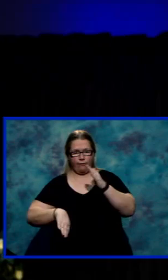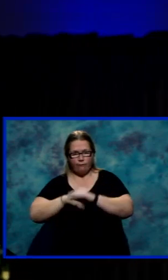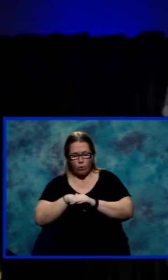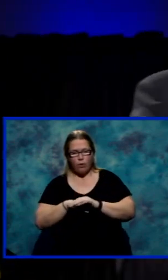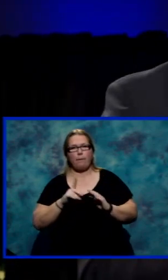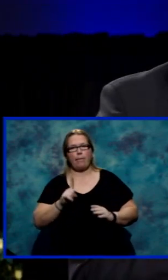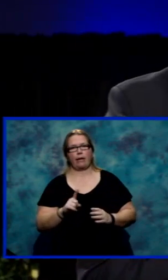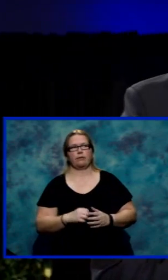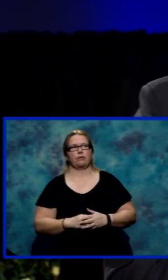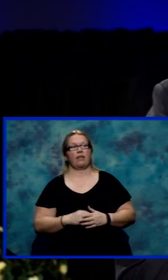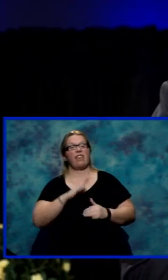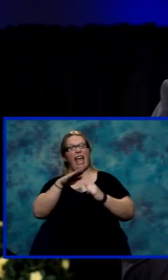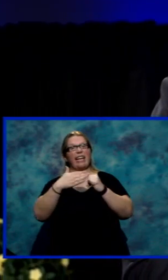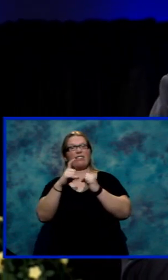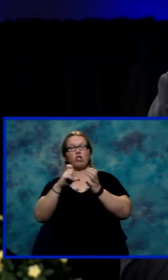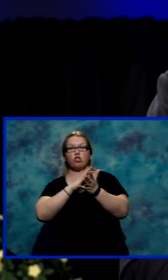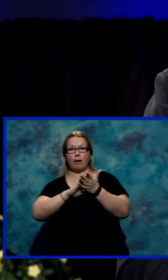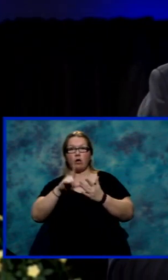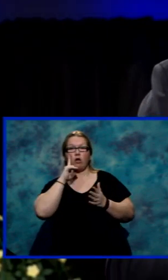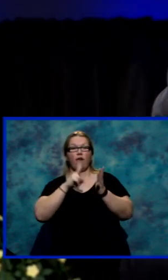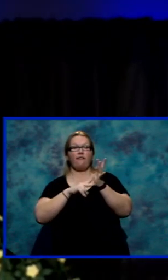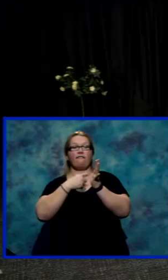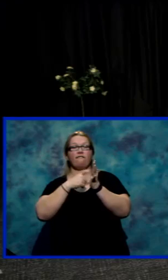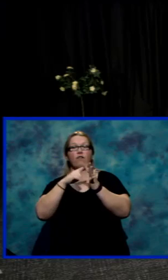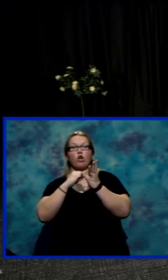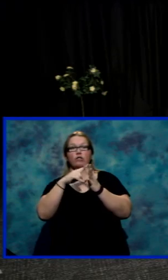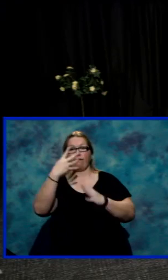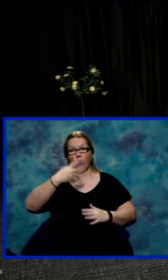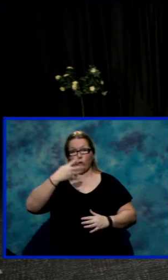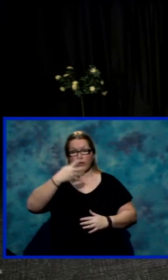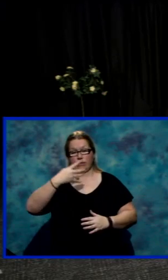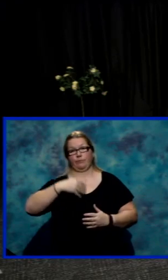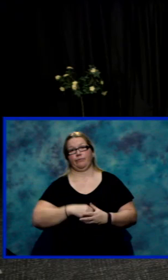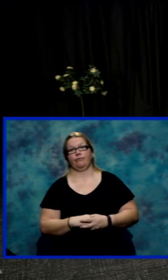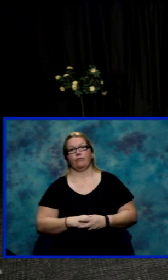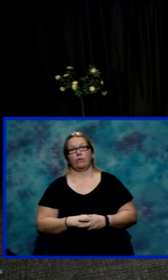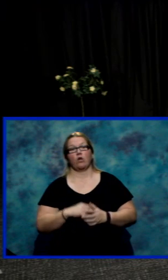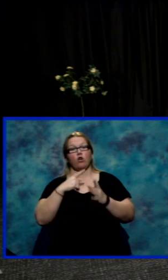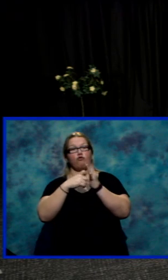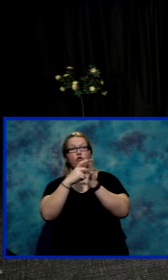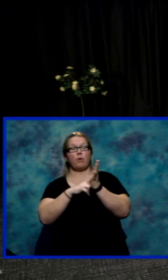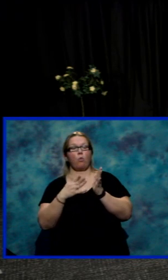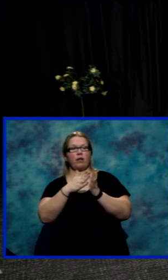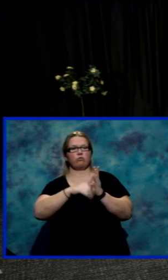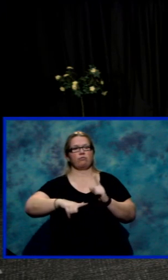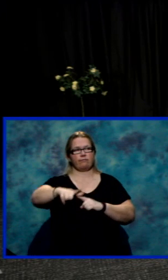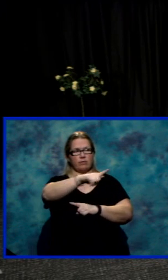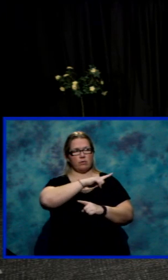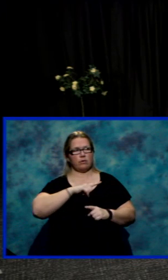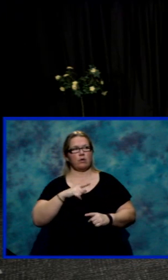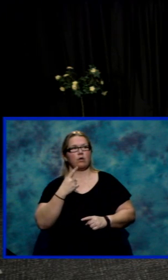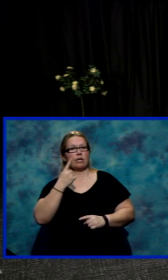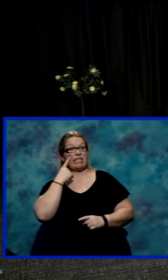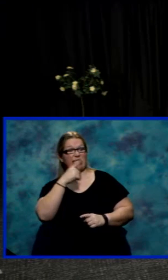But as we're coming through the end of the chapter, when you come to verse 14, during wheat harvest, Reuben went out into the fields and found some mandrakes. So see a